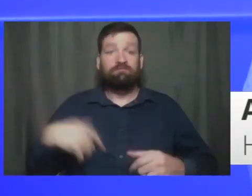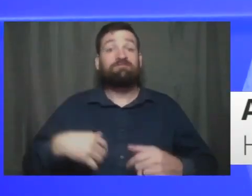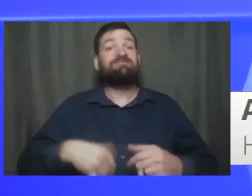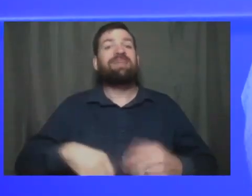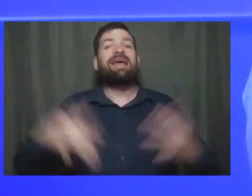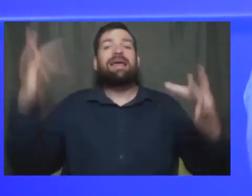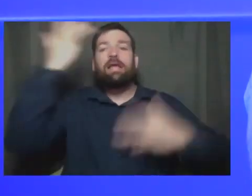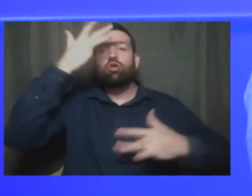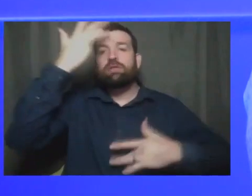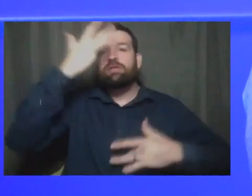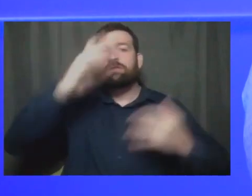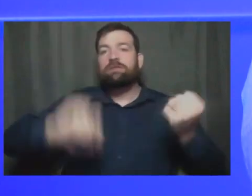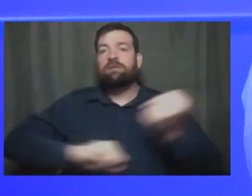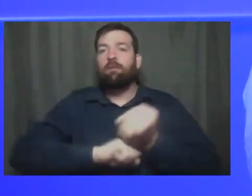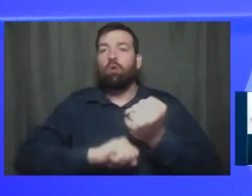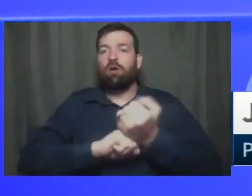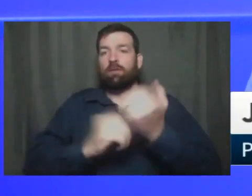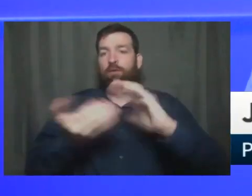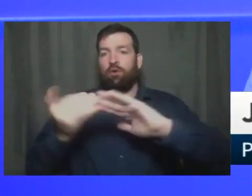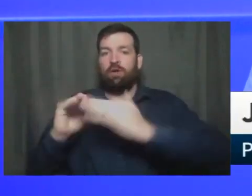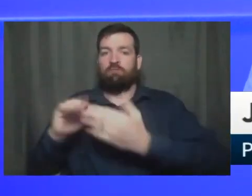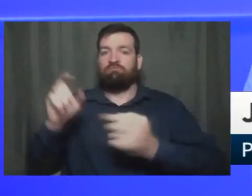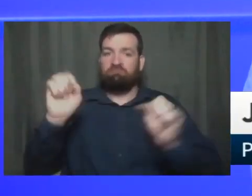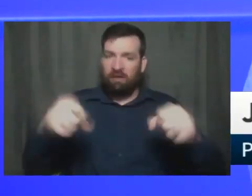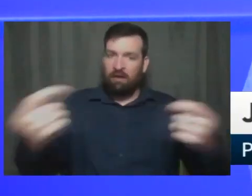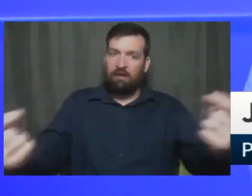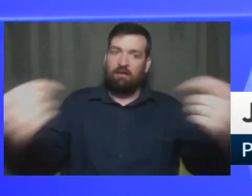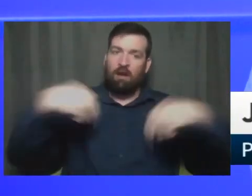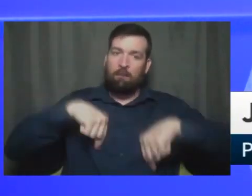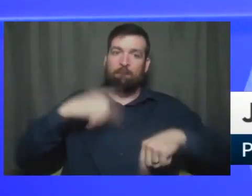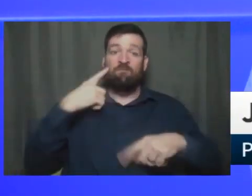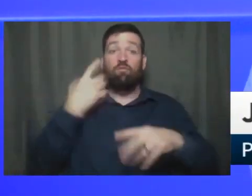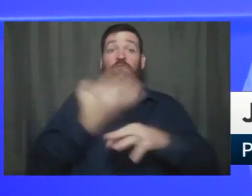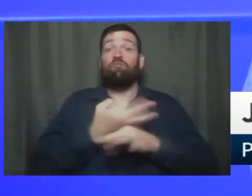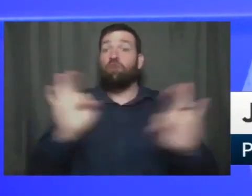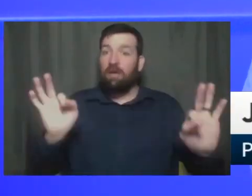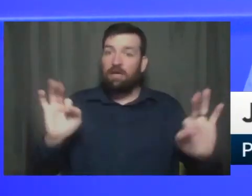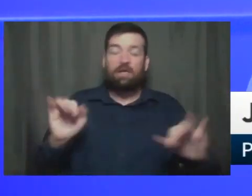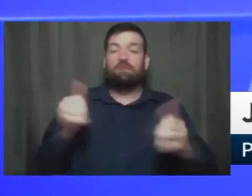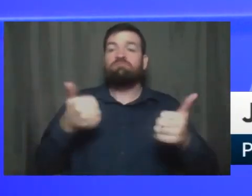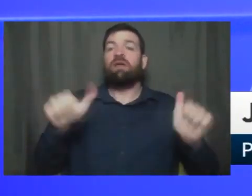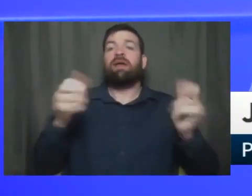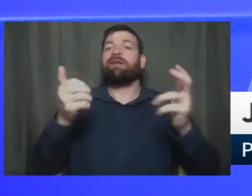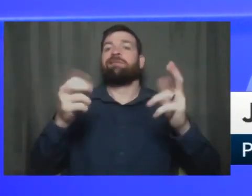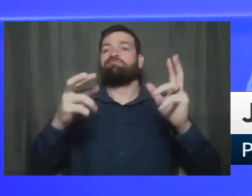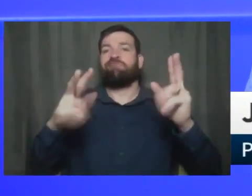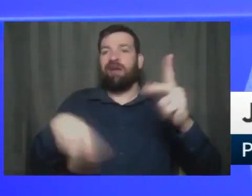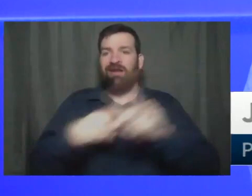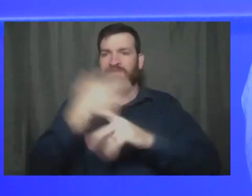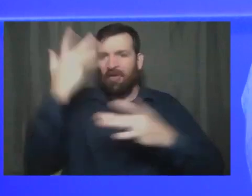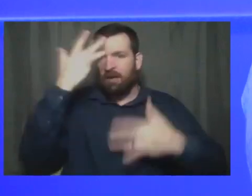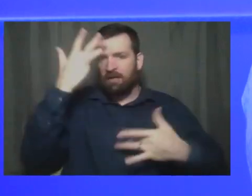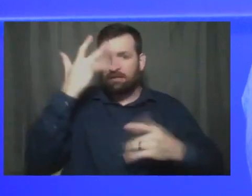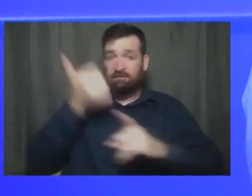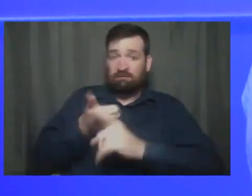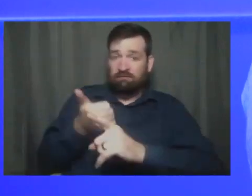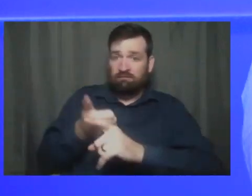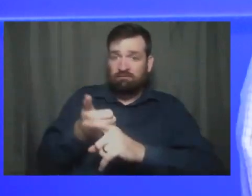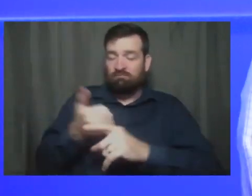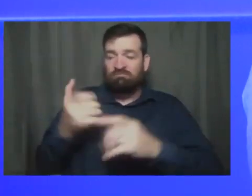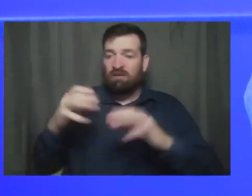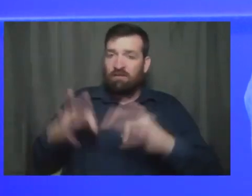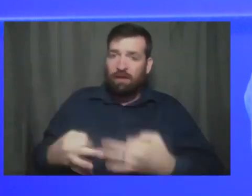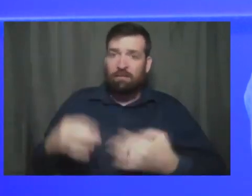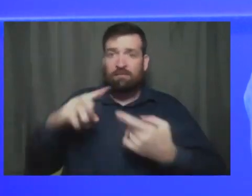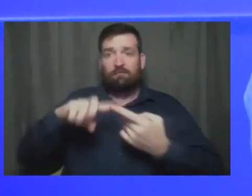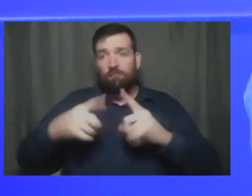basically. It's a place where people can come for free if they're facing any sort of illness. So the person with the illness, family members, friends,